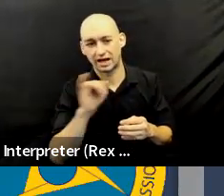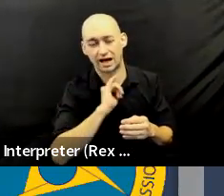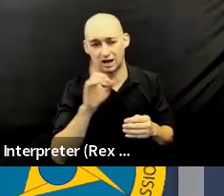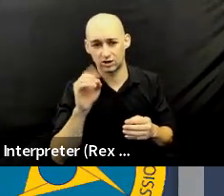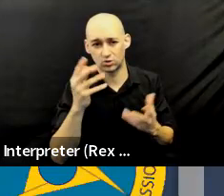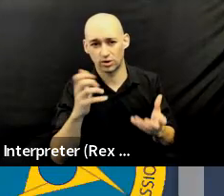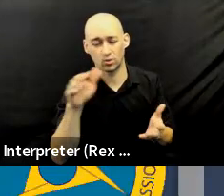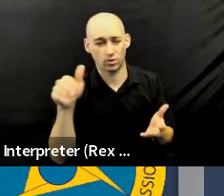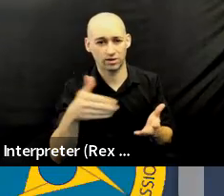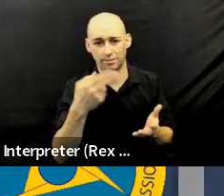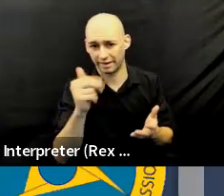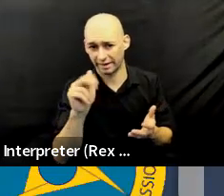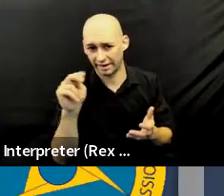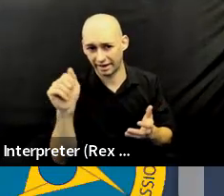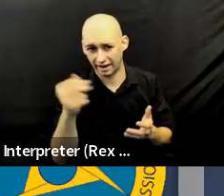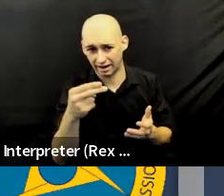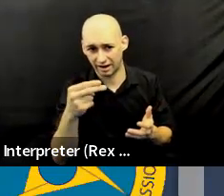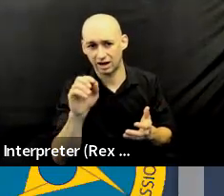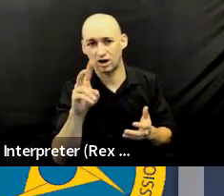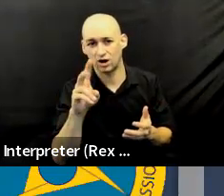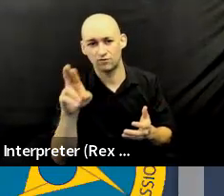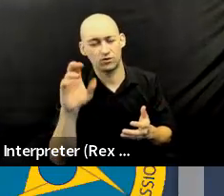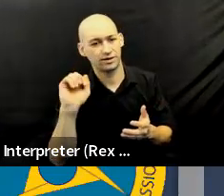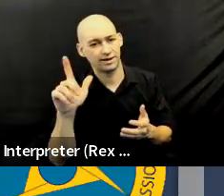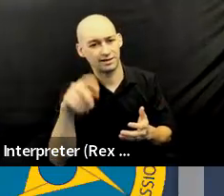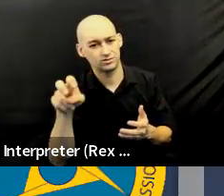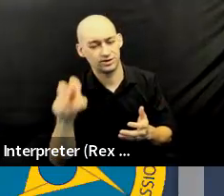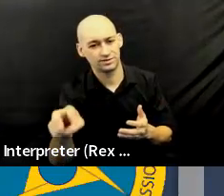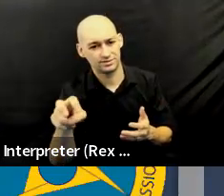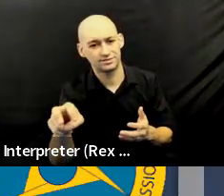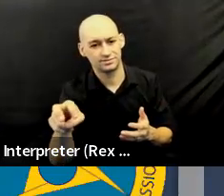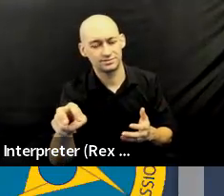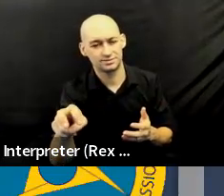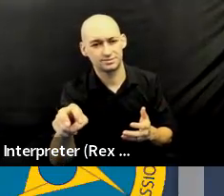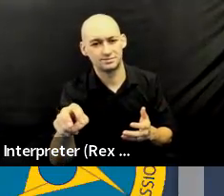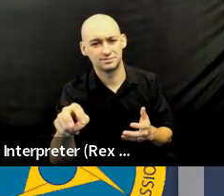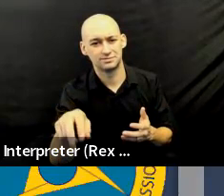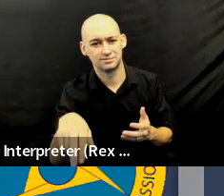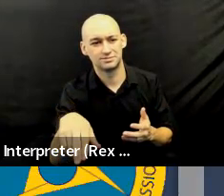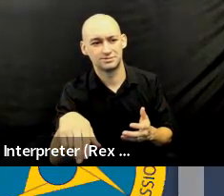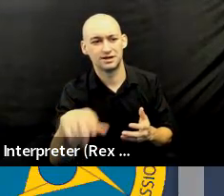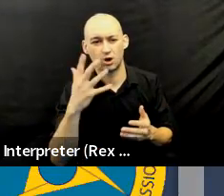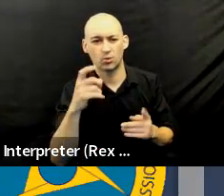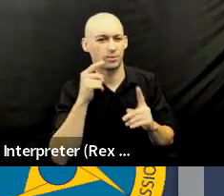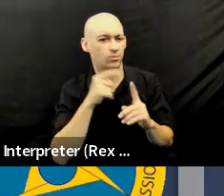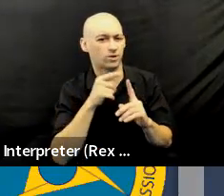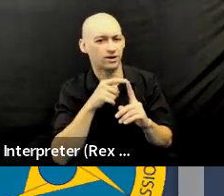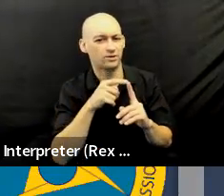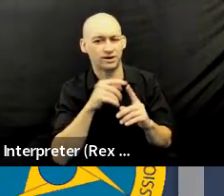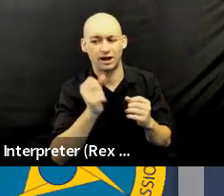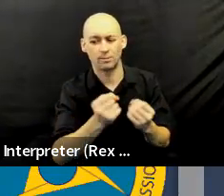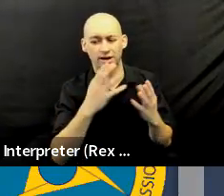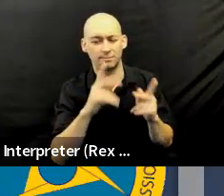welcome Hannah over to Caltrans, and You're rubbing it in? well, I just want to point out how many